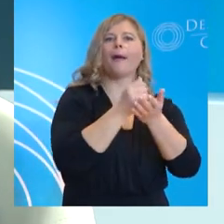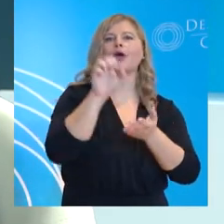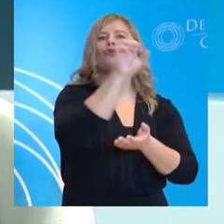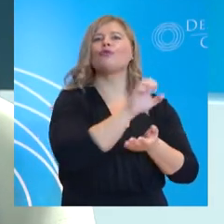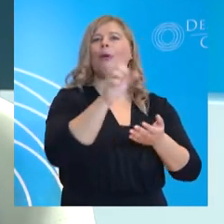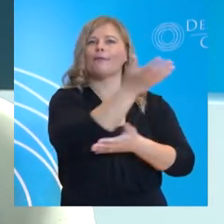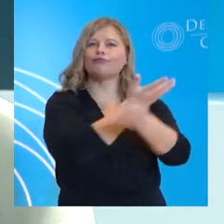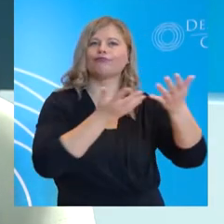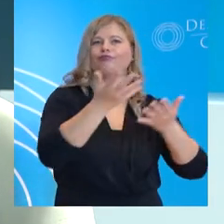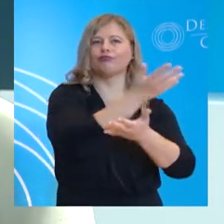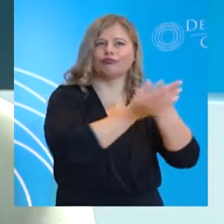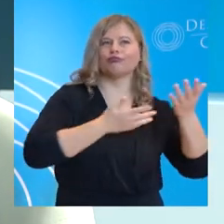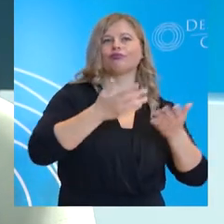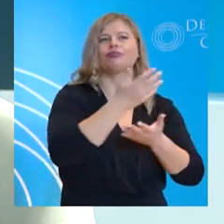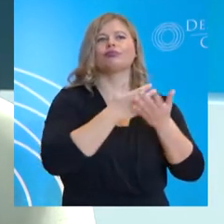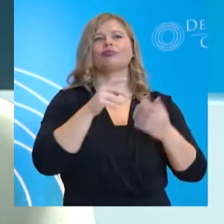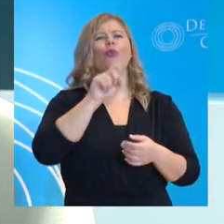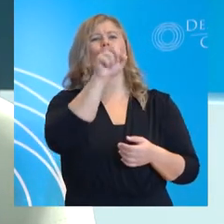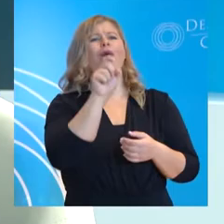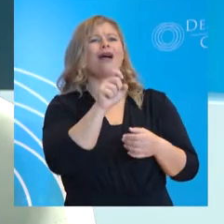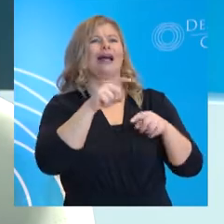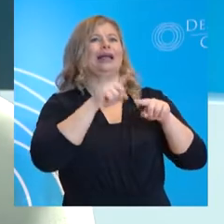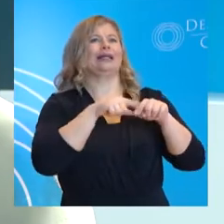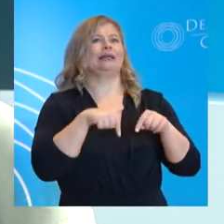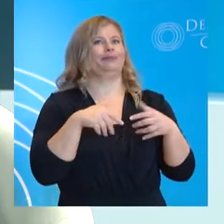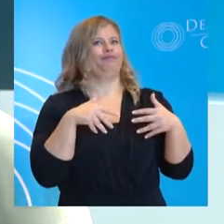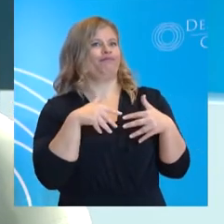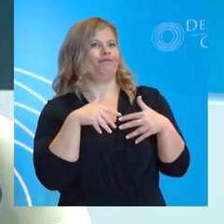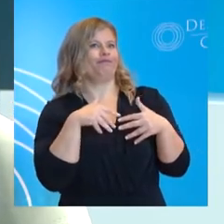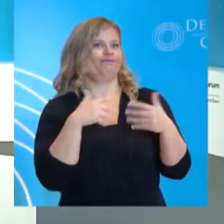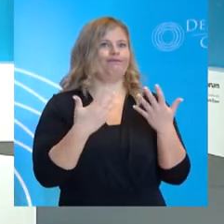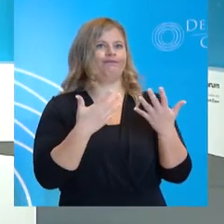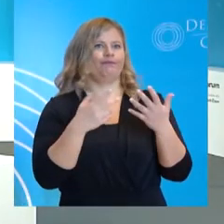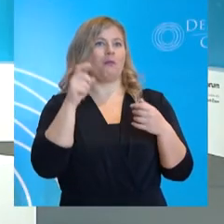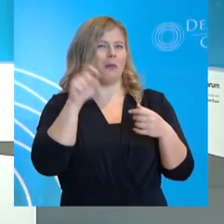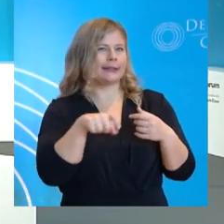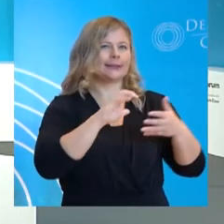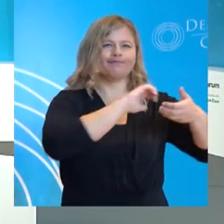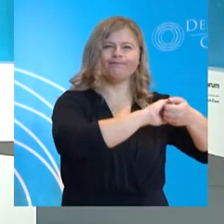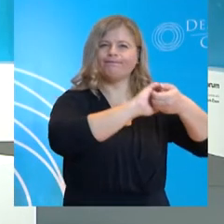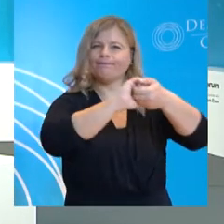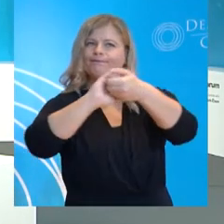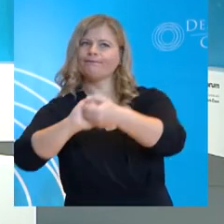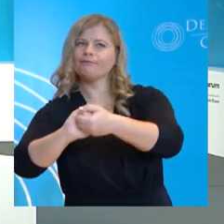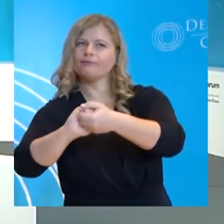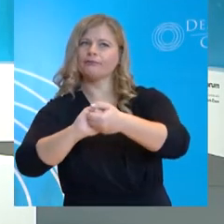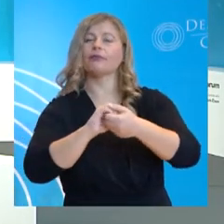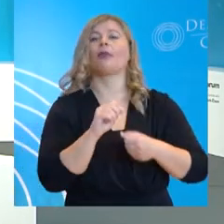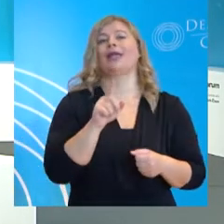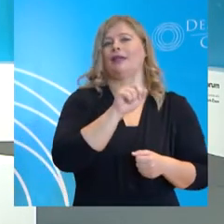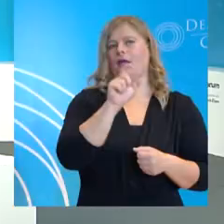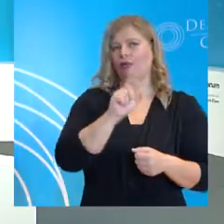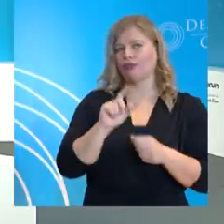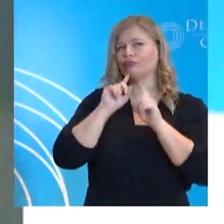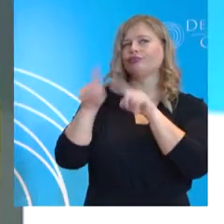is threatened. That's what Article 5 is about. So why do you need something else? Well, I'll be very open with you, Stephen. Does